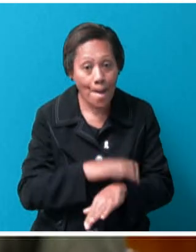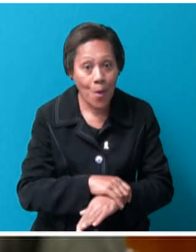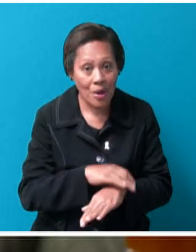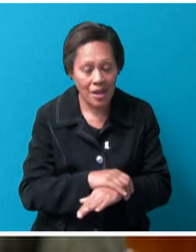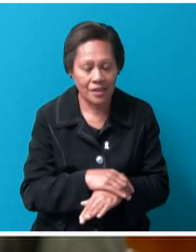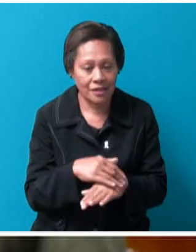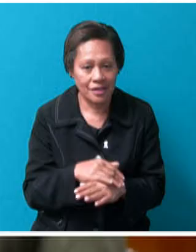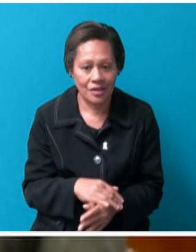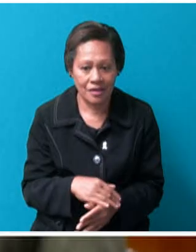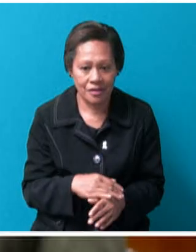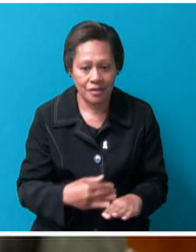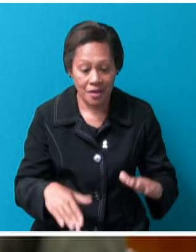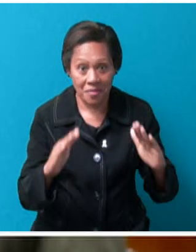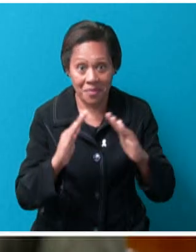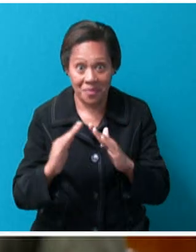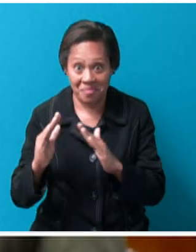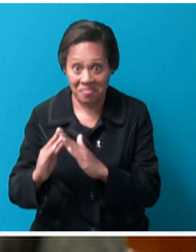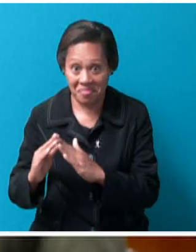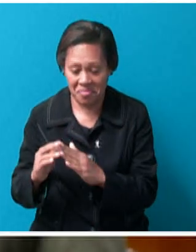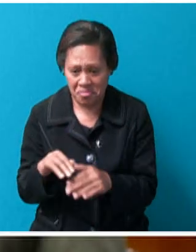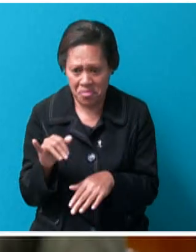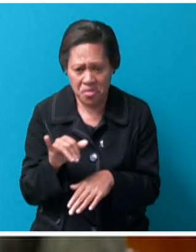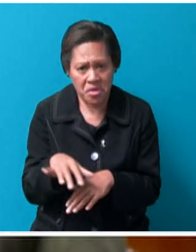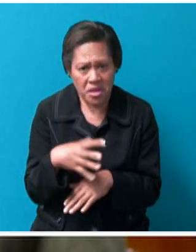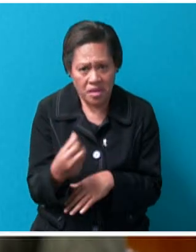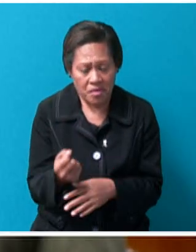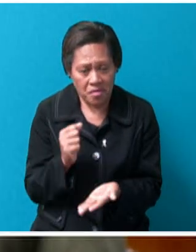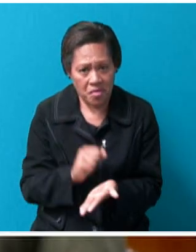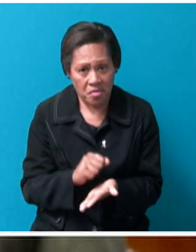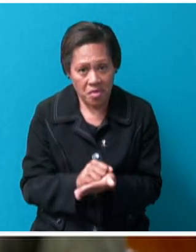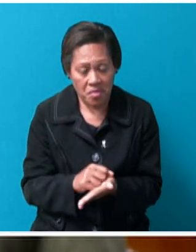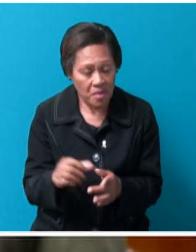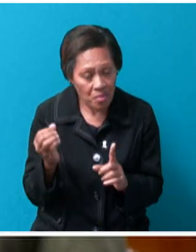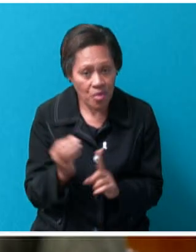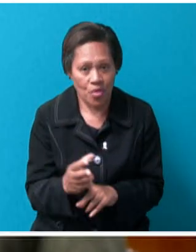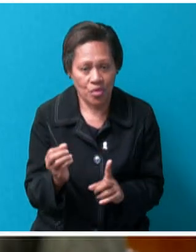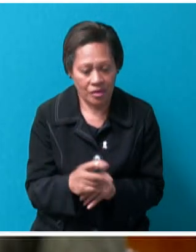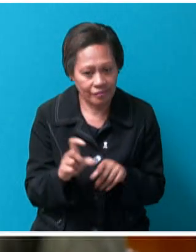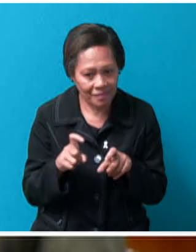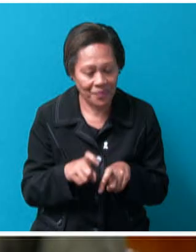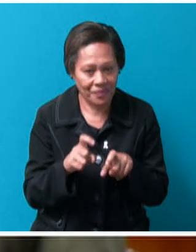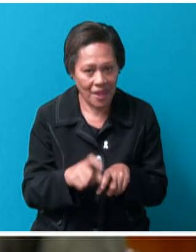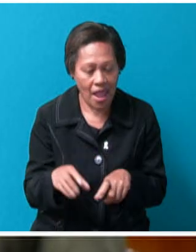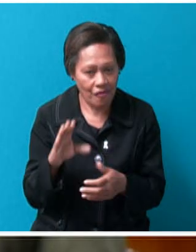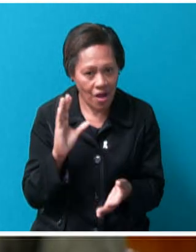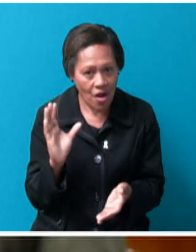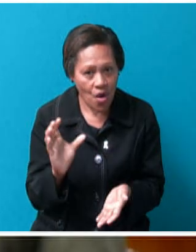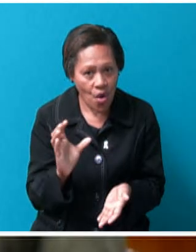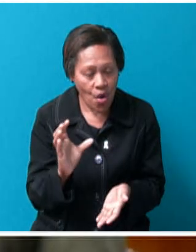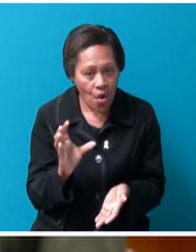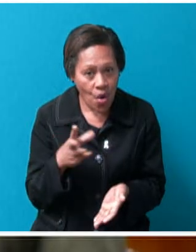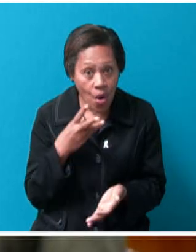selected police stations. It is important for applicants to retain a copy of the payment